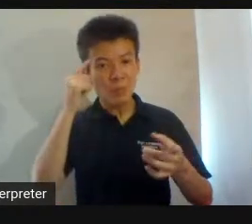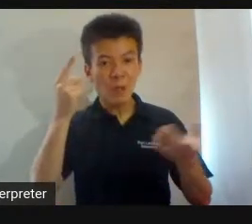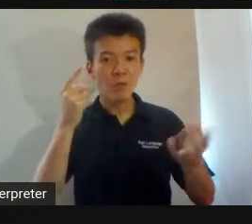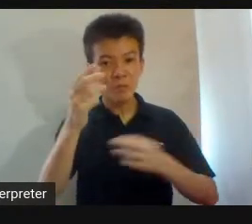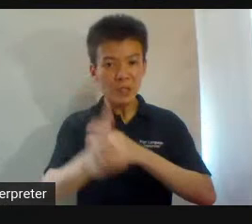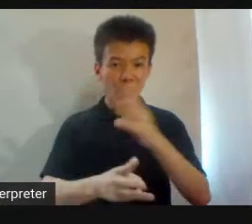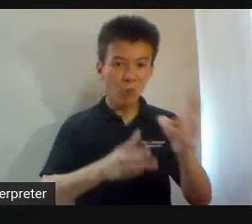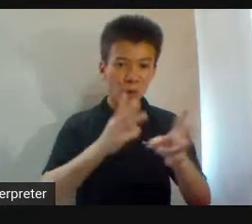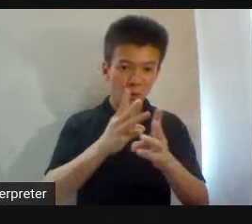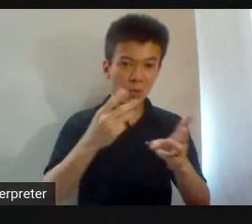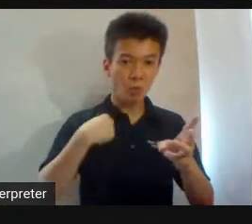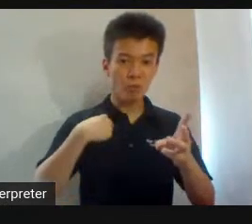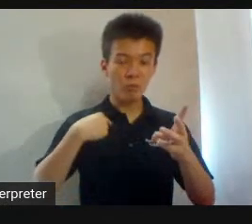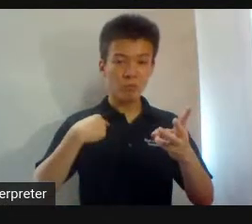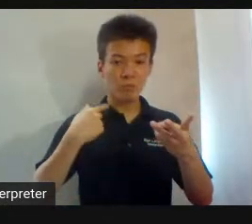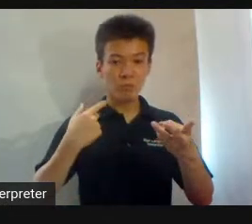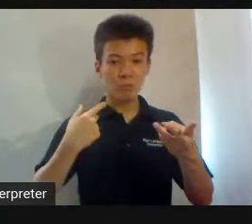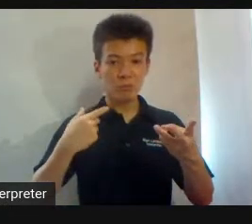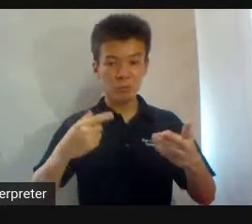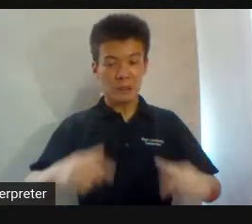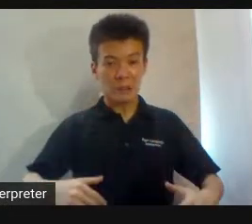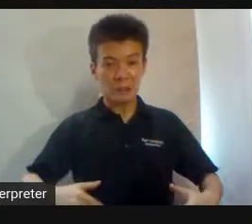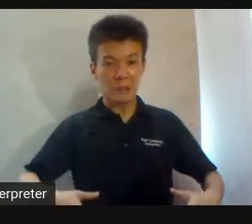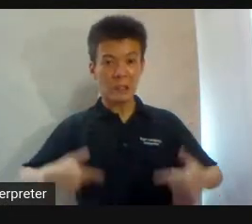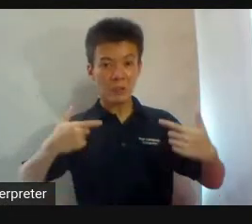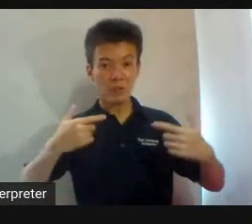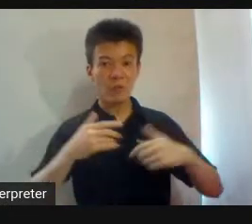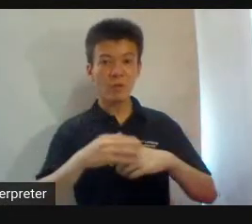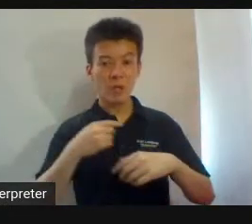the world that we live in as some, and say,